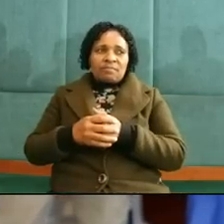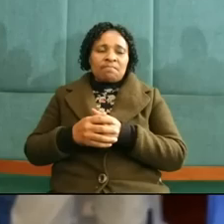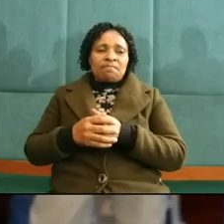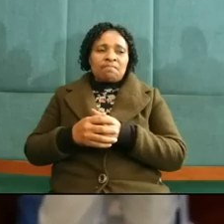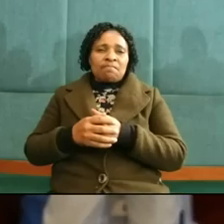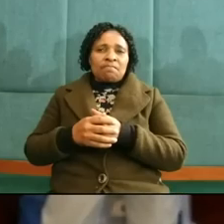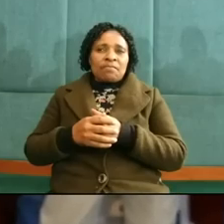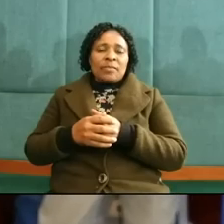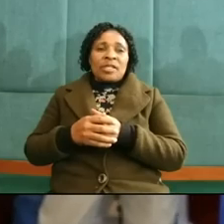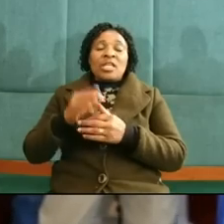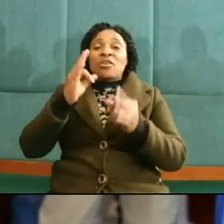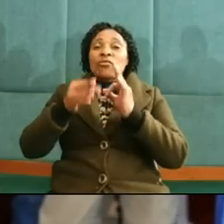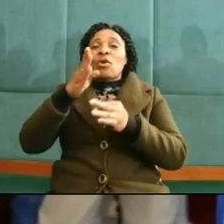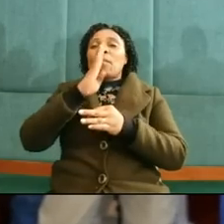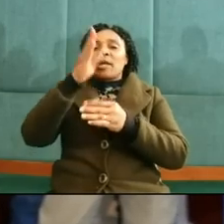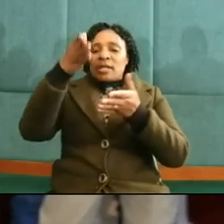If you have been in this church